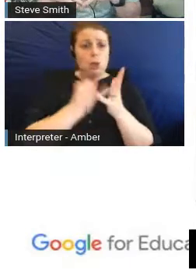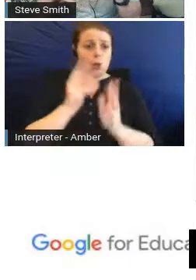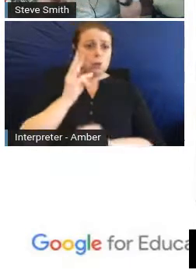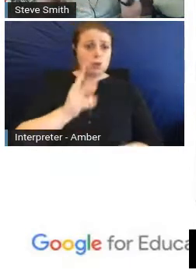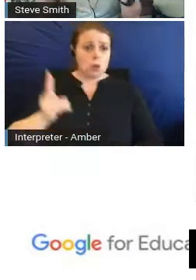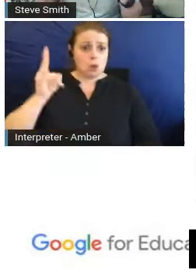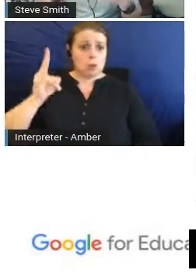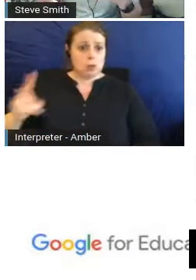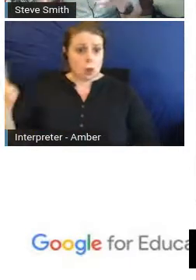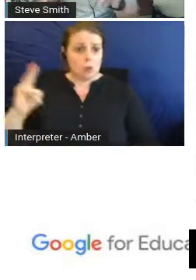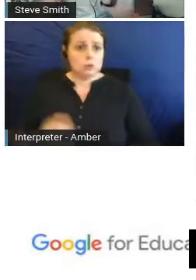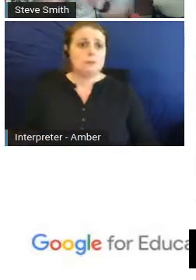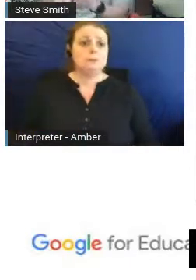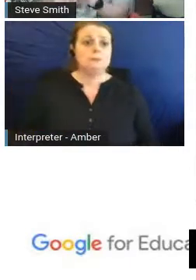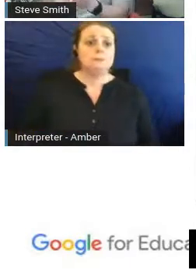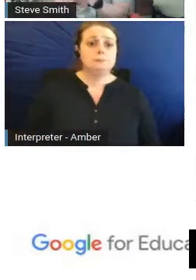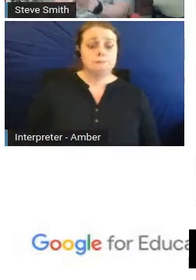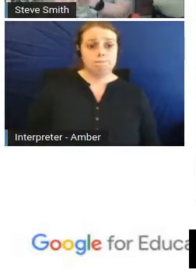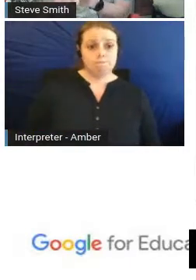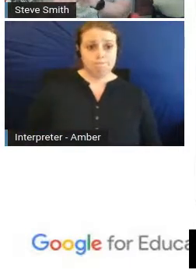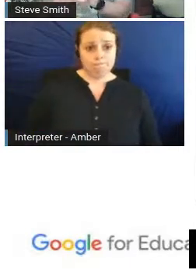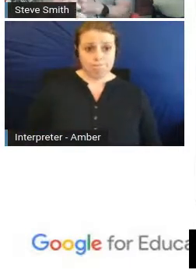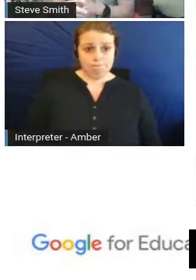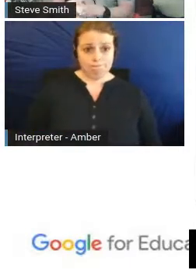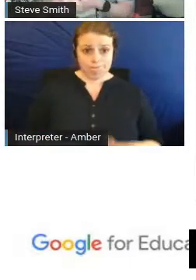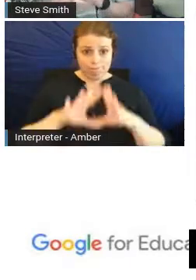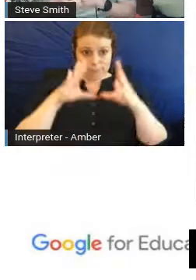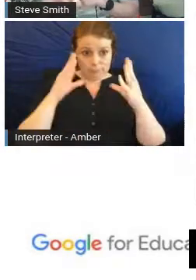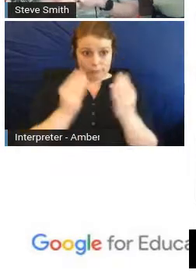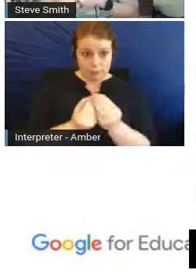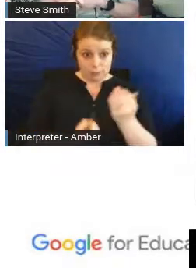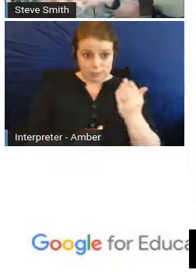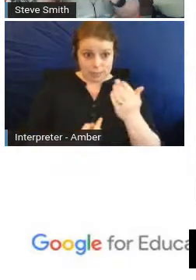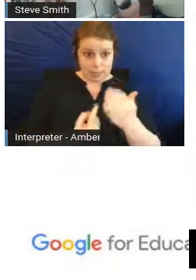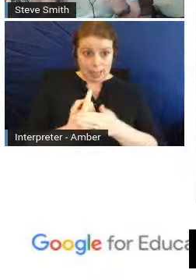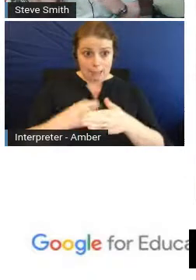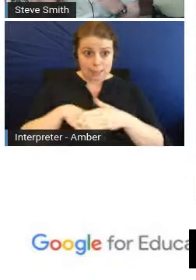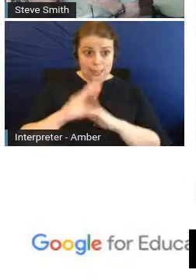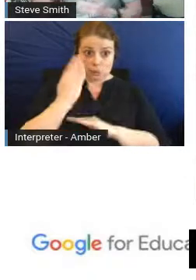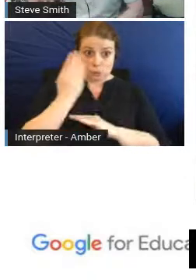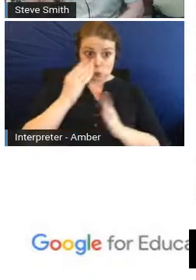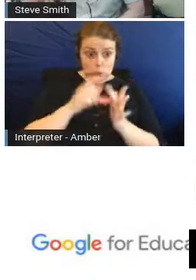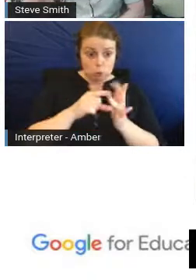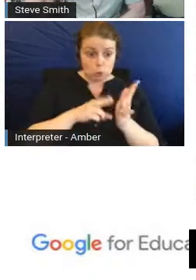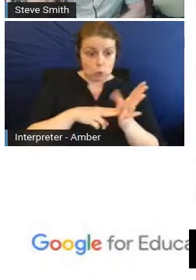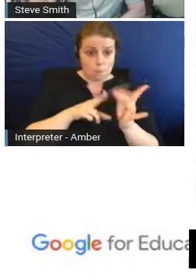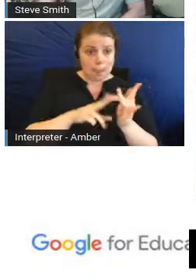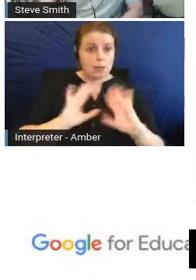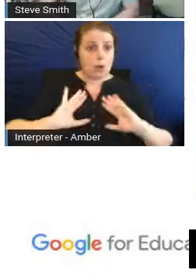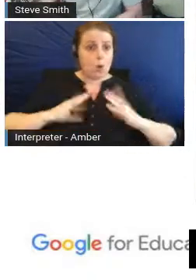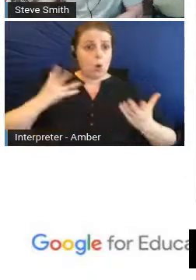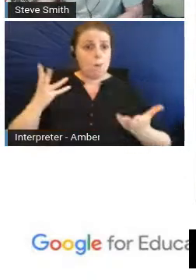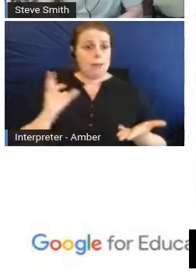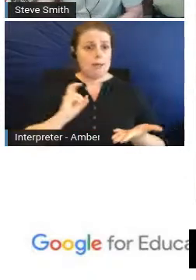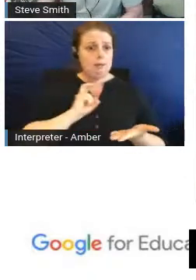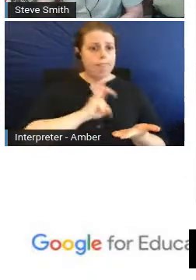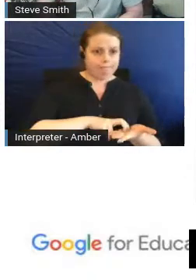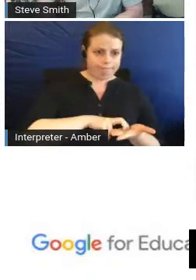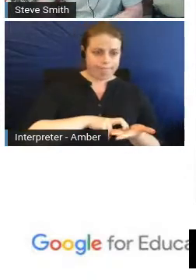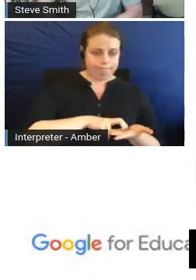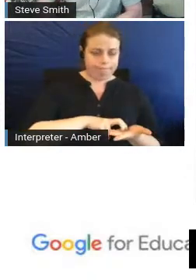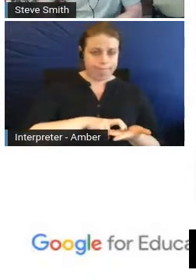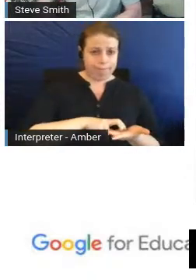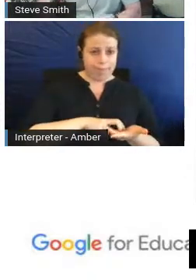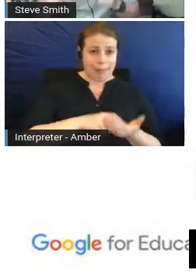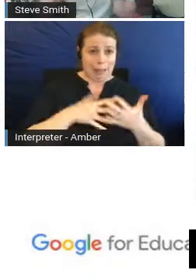So everything that happens inside your school domain is logged automatically. And this is a great big list of stuff that you can't read